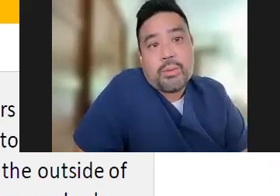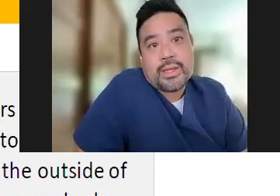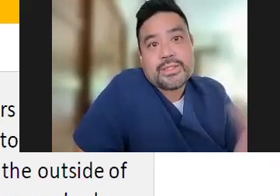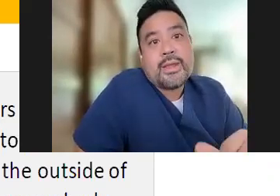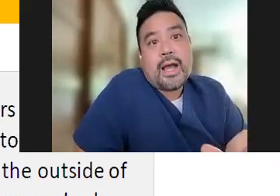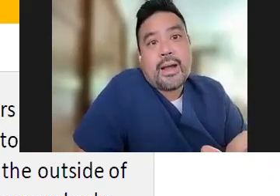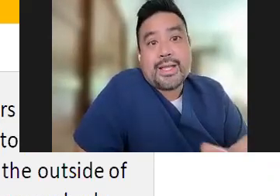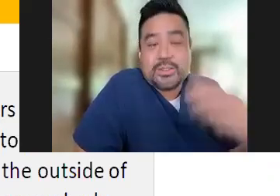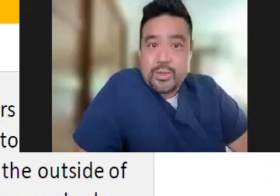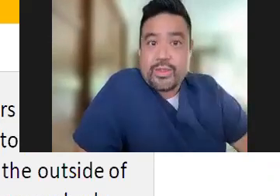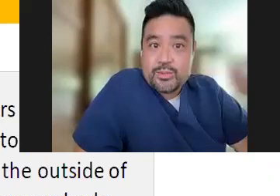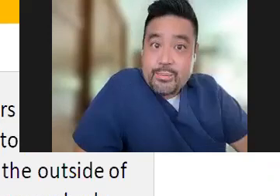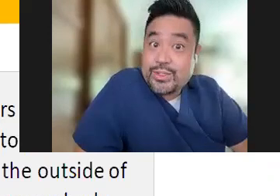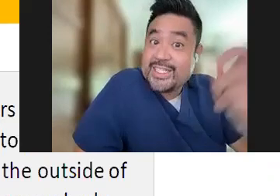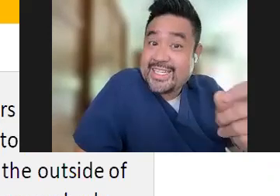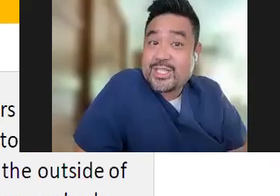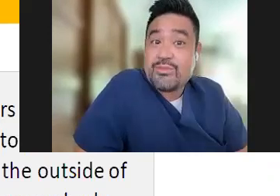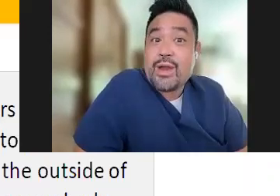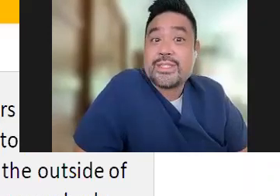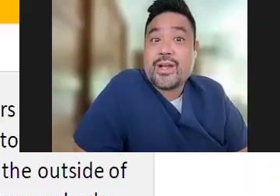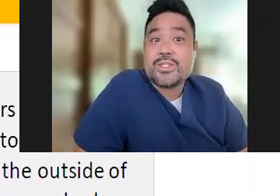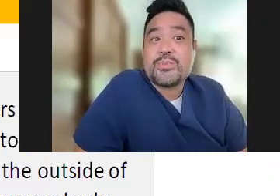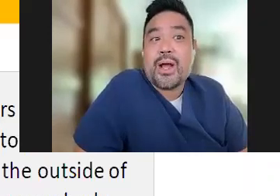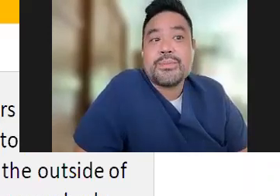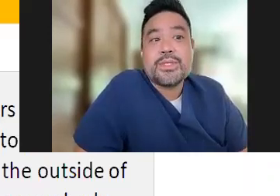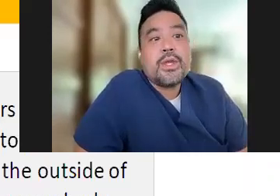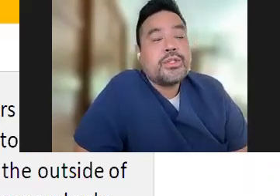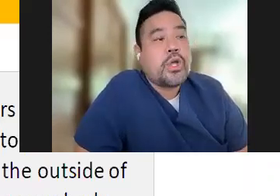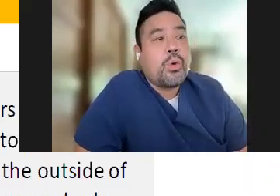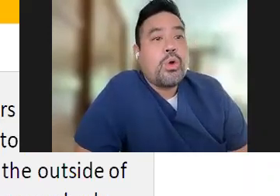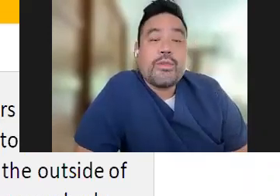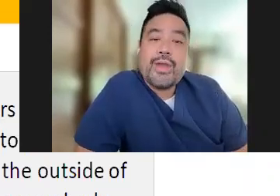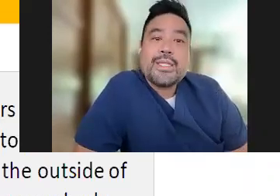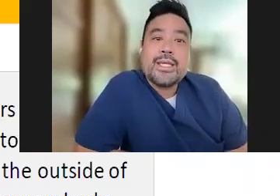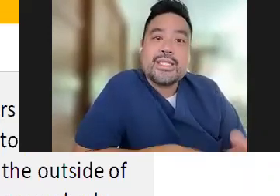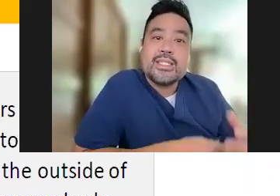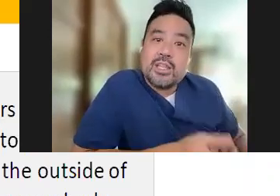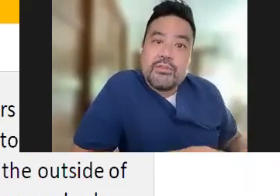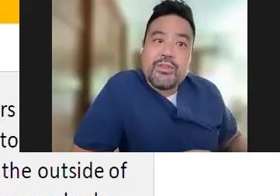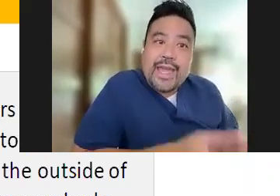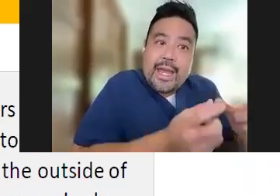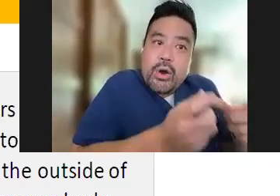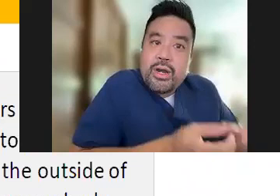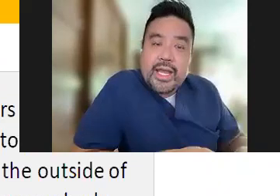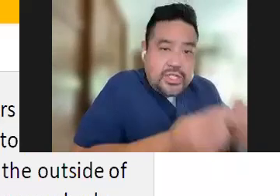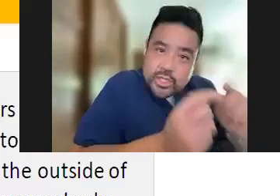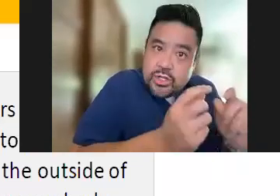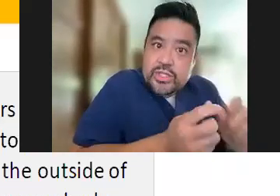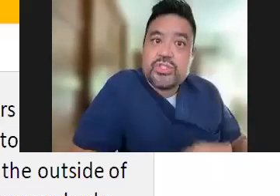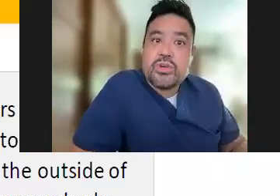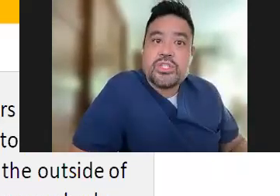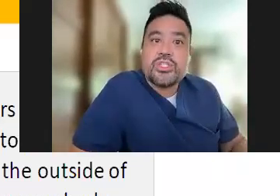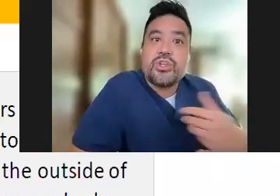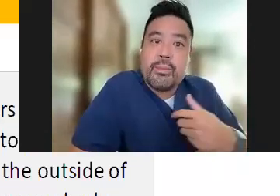is harmless. It's when the spike protein is attached to the virus that causes problems. So what the vaccine does is deliver that mRNA, just